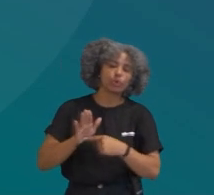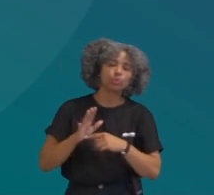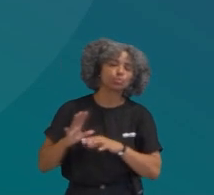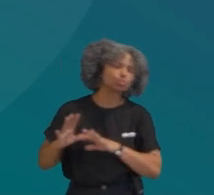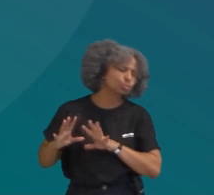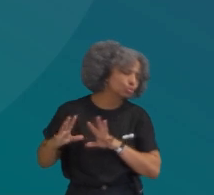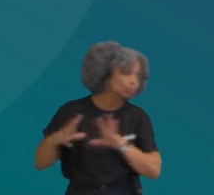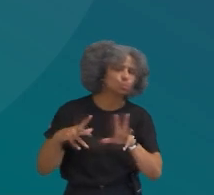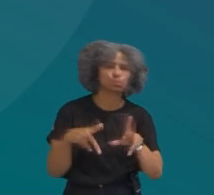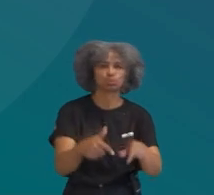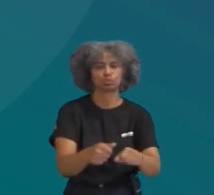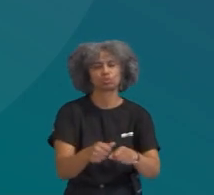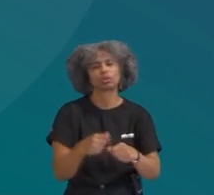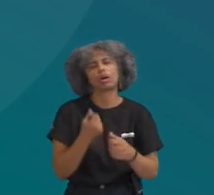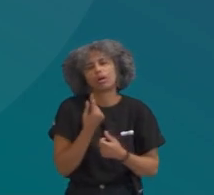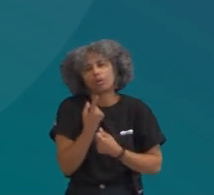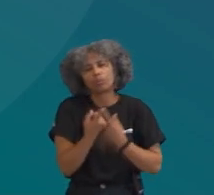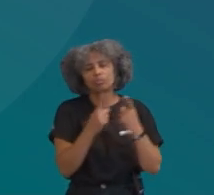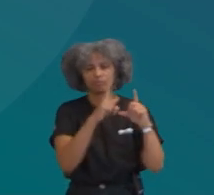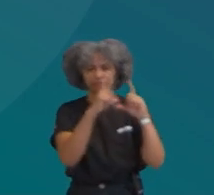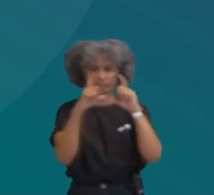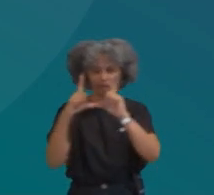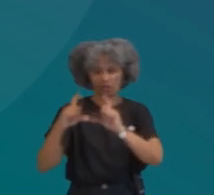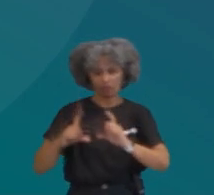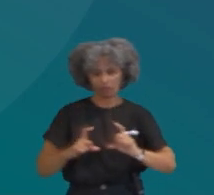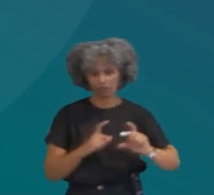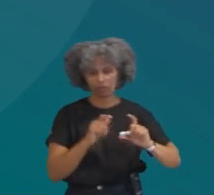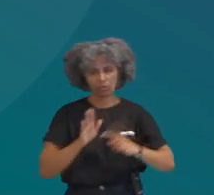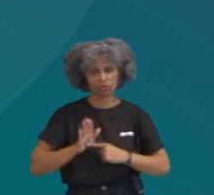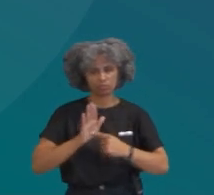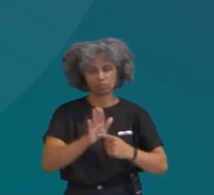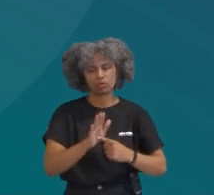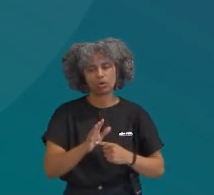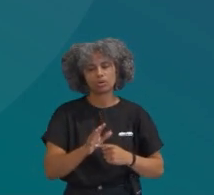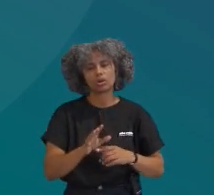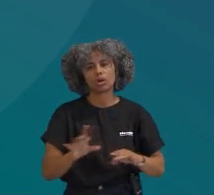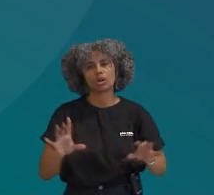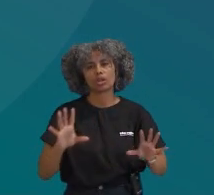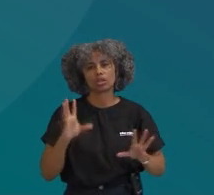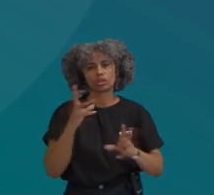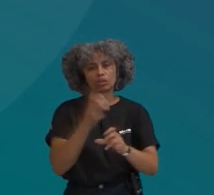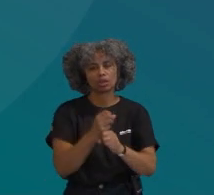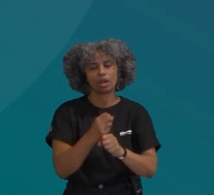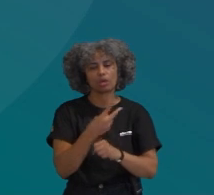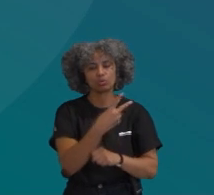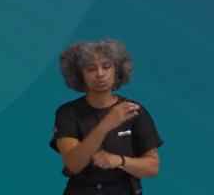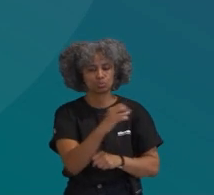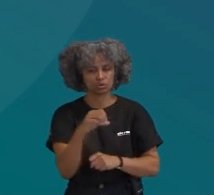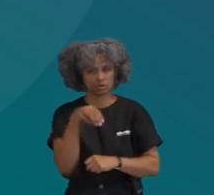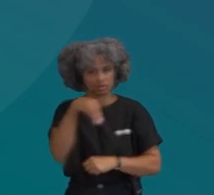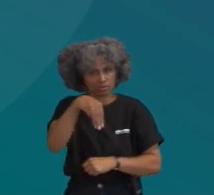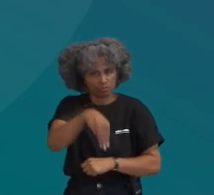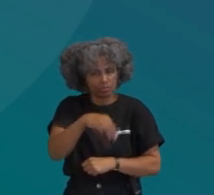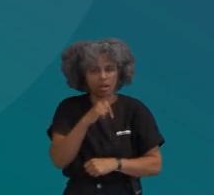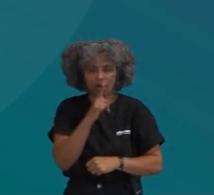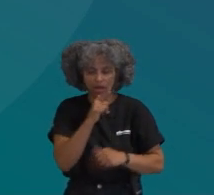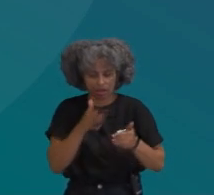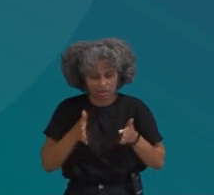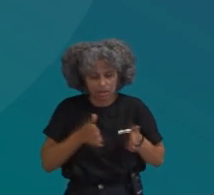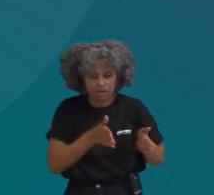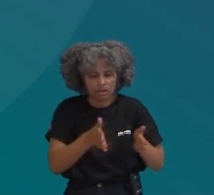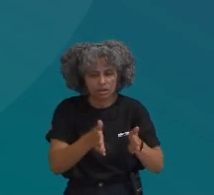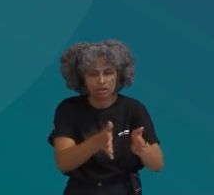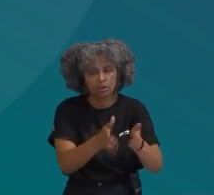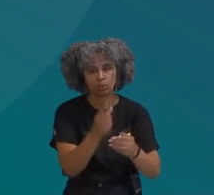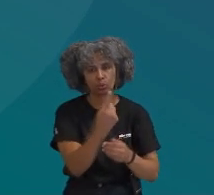For example, you can see we delineate 200 meters on both sides of all the river corridors, whether it's a single river or the larger basins.